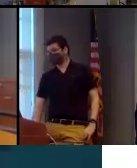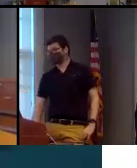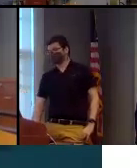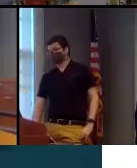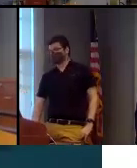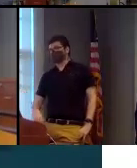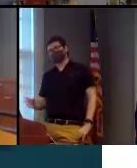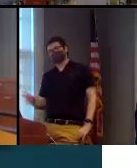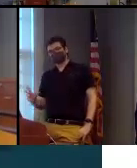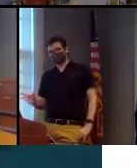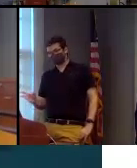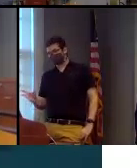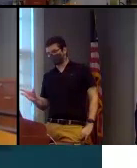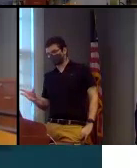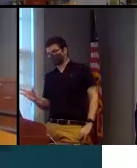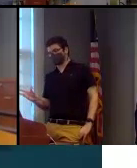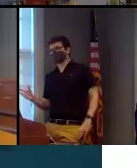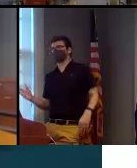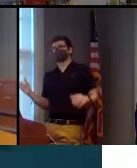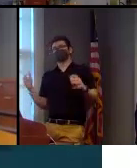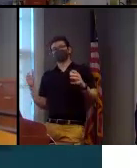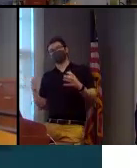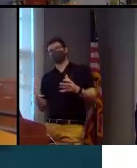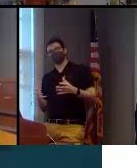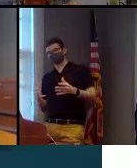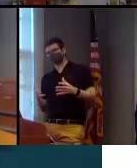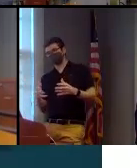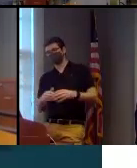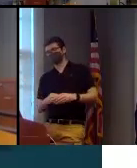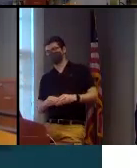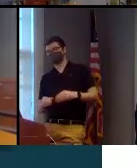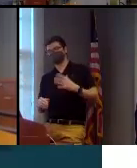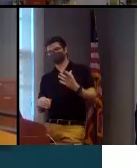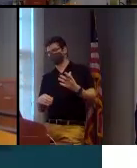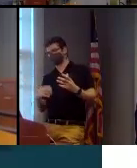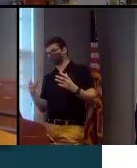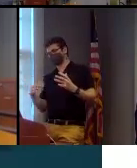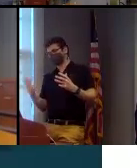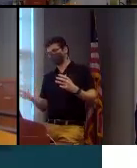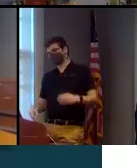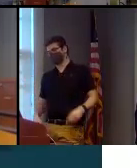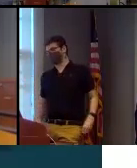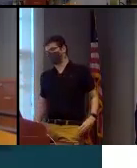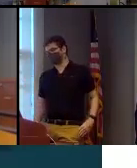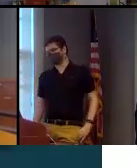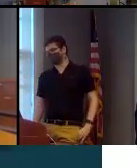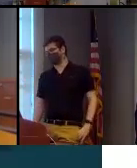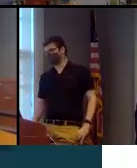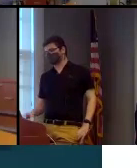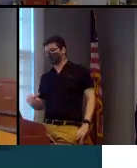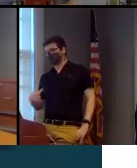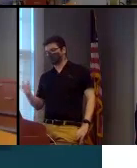density. Our second little hypothesis focuses more in on population density, expecting both cultural heritage and civilian